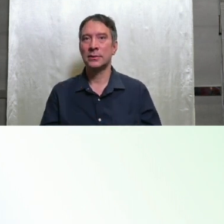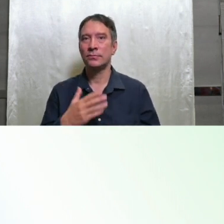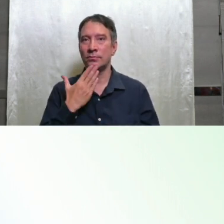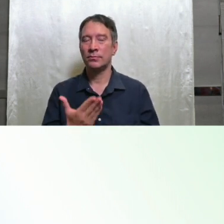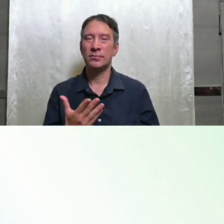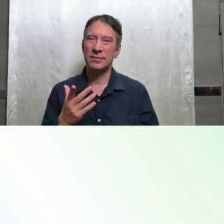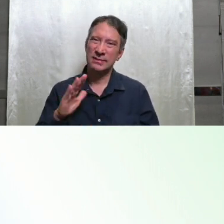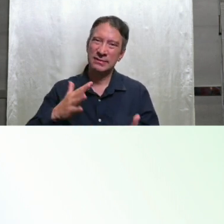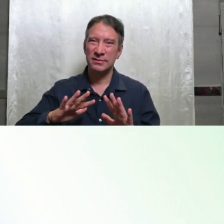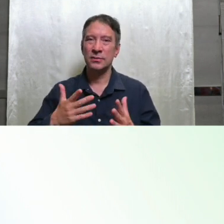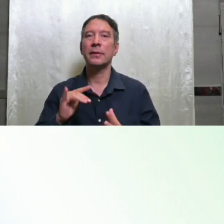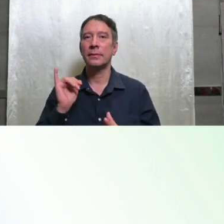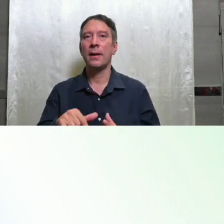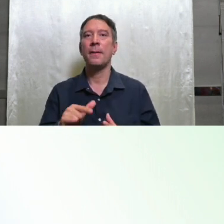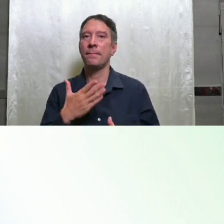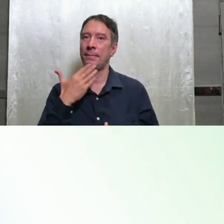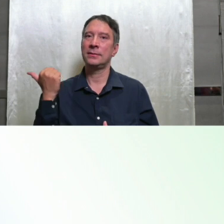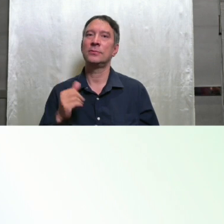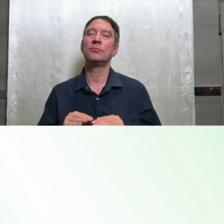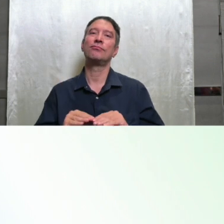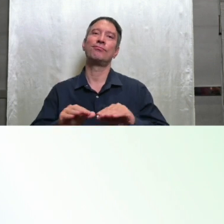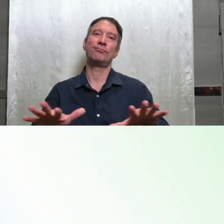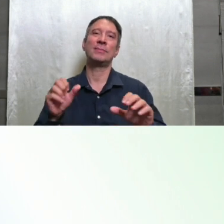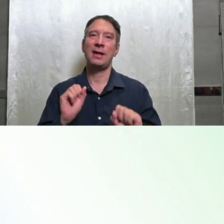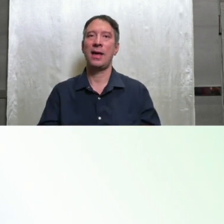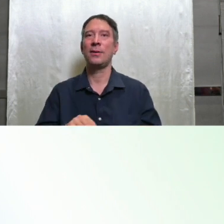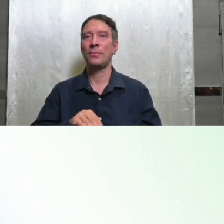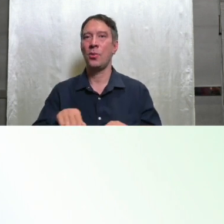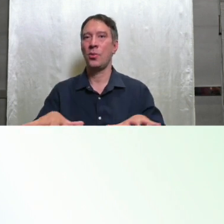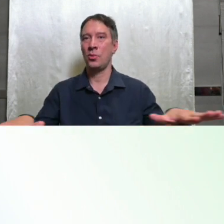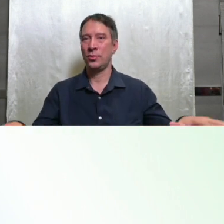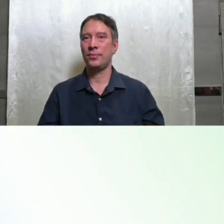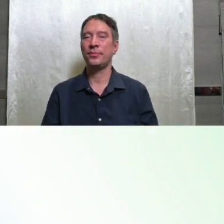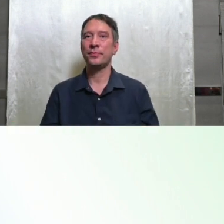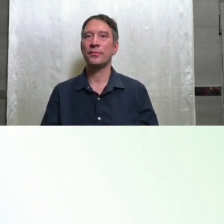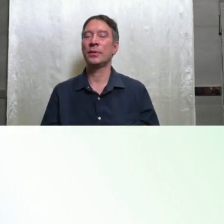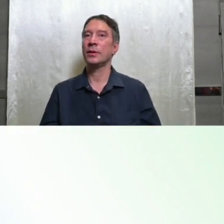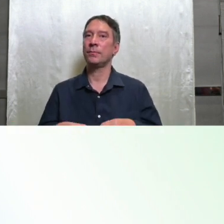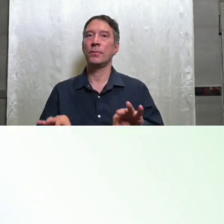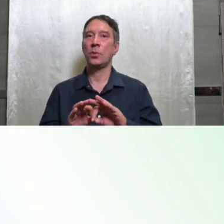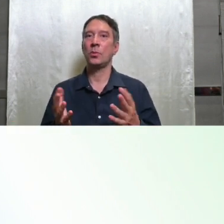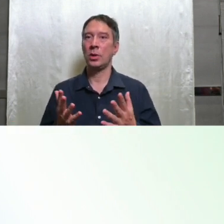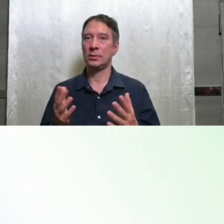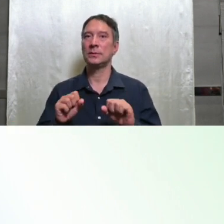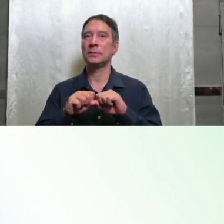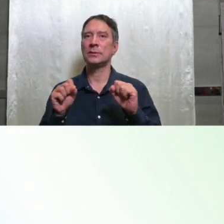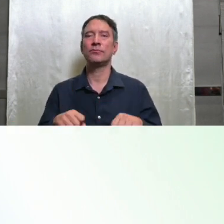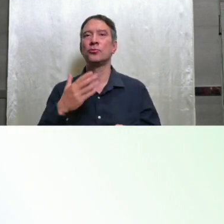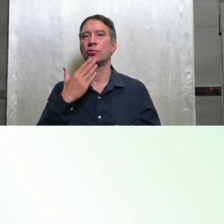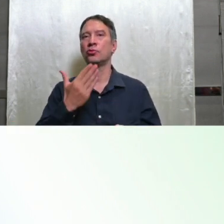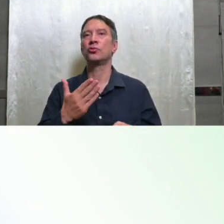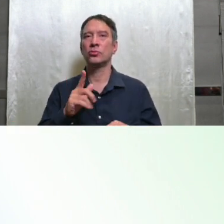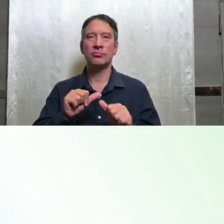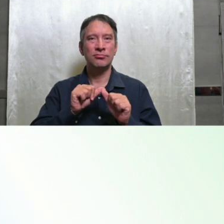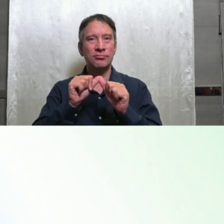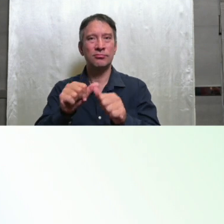effortlessly. This aligns with the United Nations Sustainable Development Goals of ensuring inclusive and equitable quality education